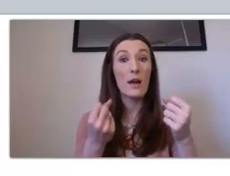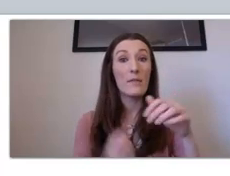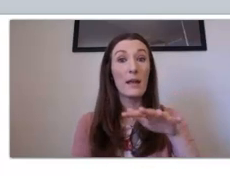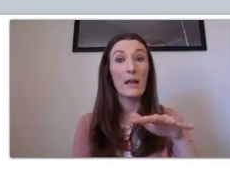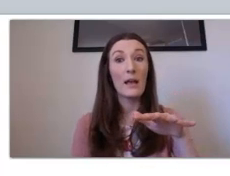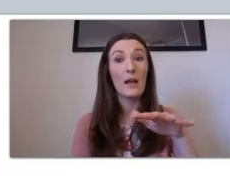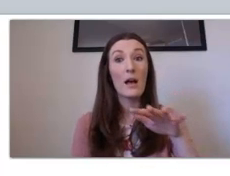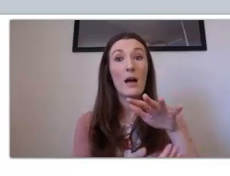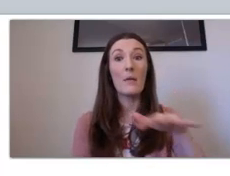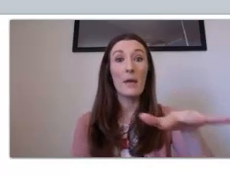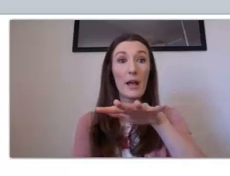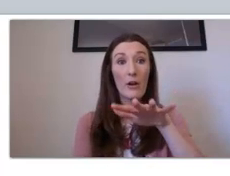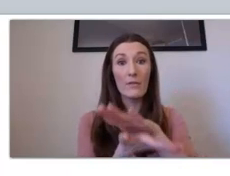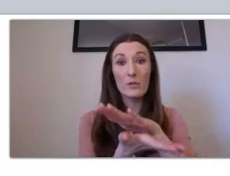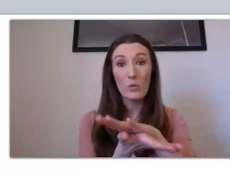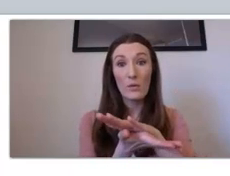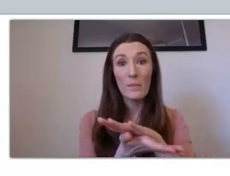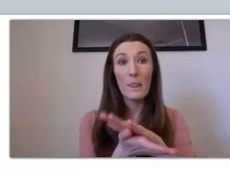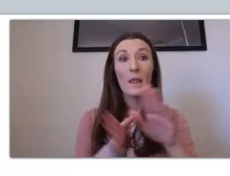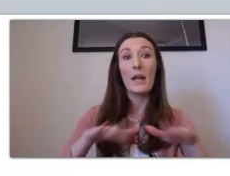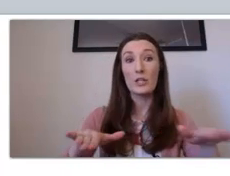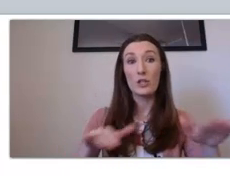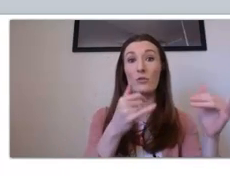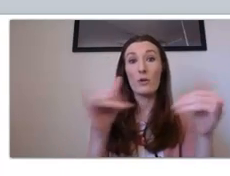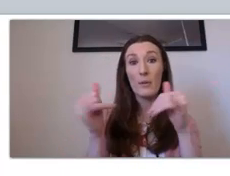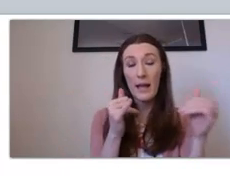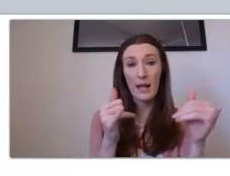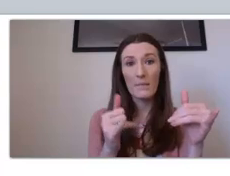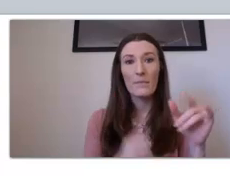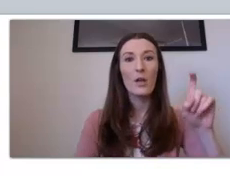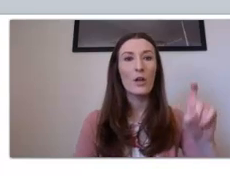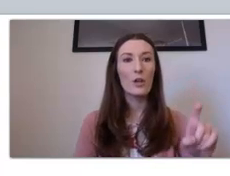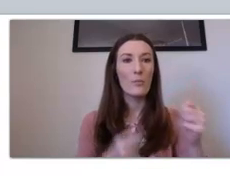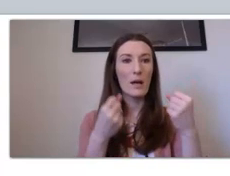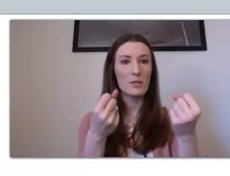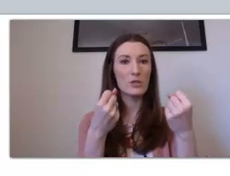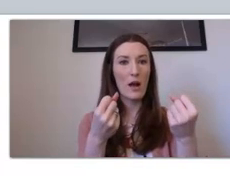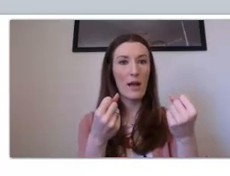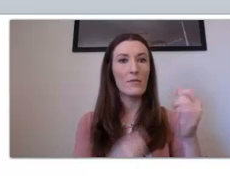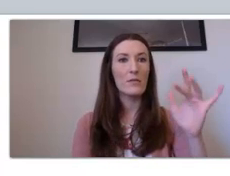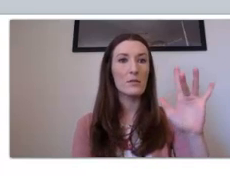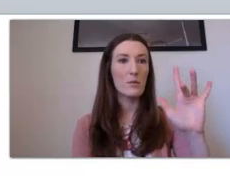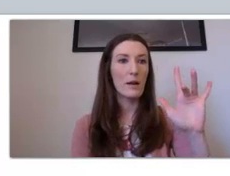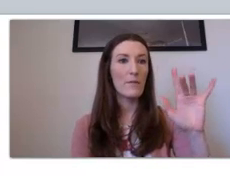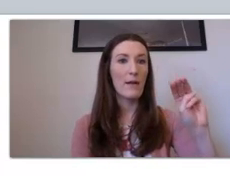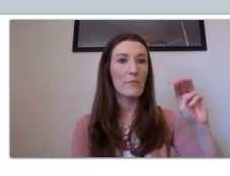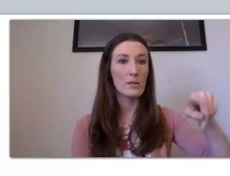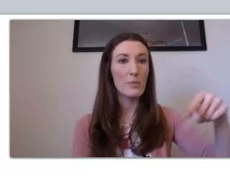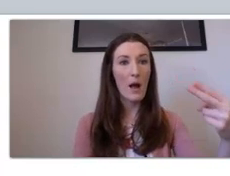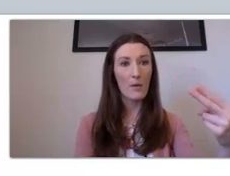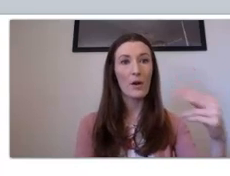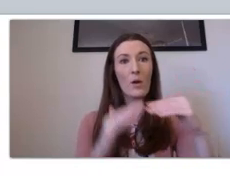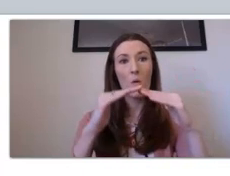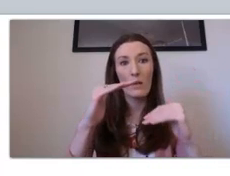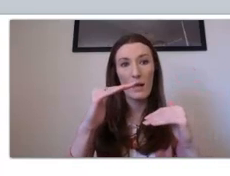suppose driving area of a school and children are playing, you must drive 25 miles